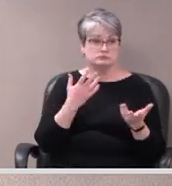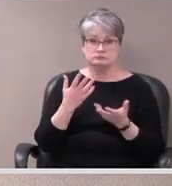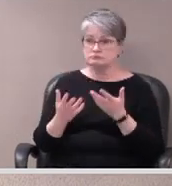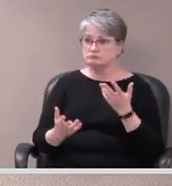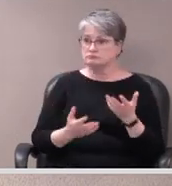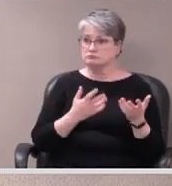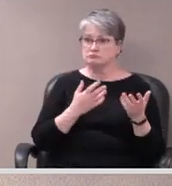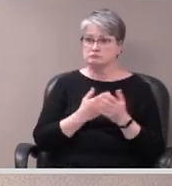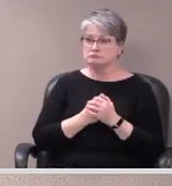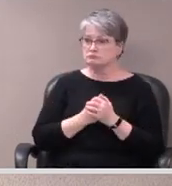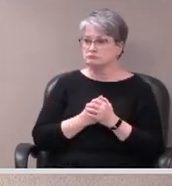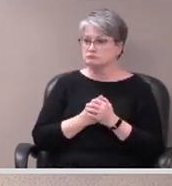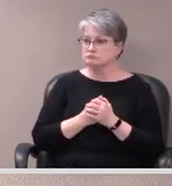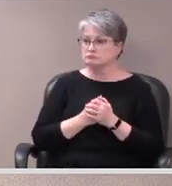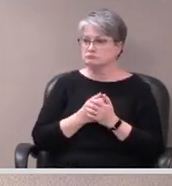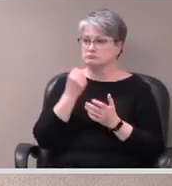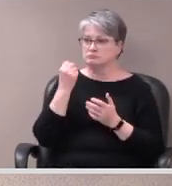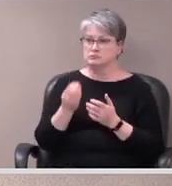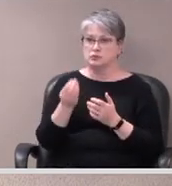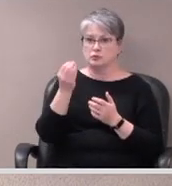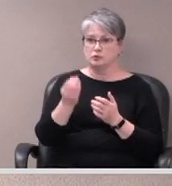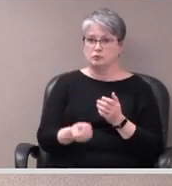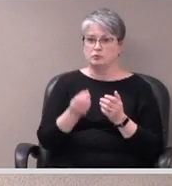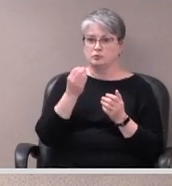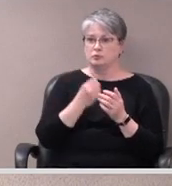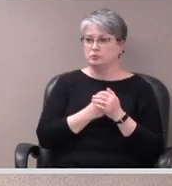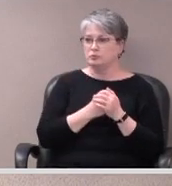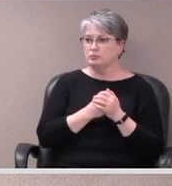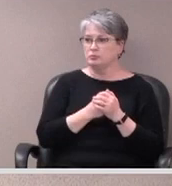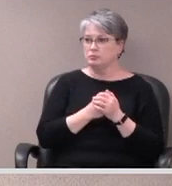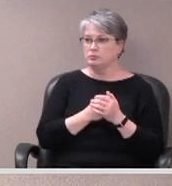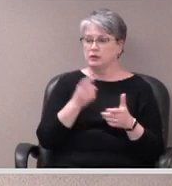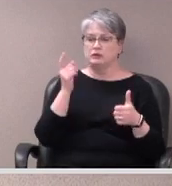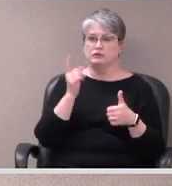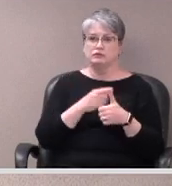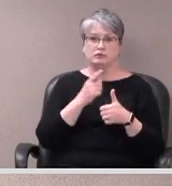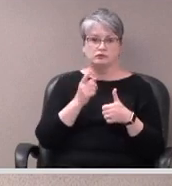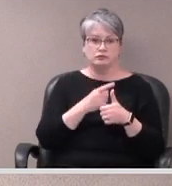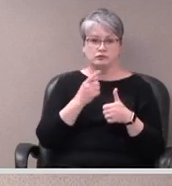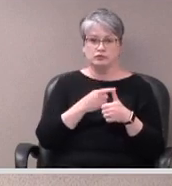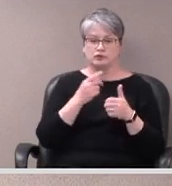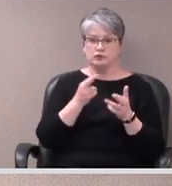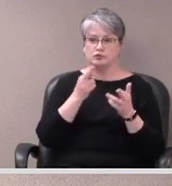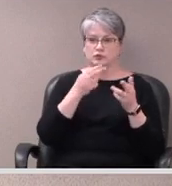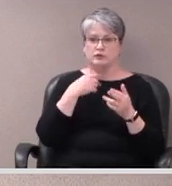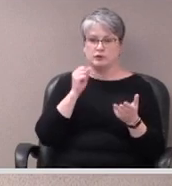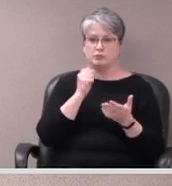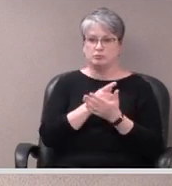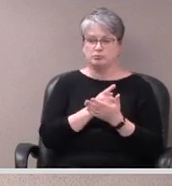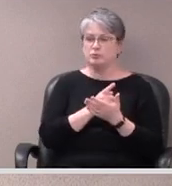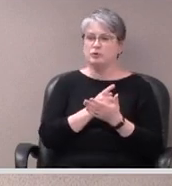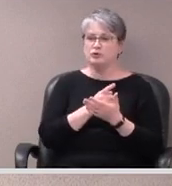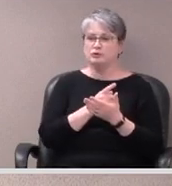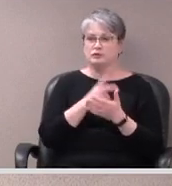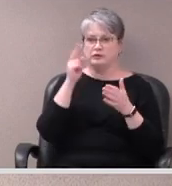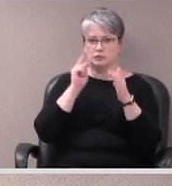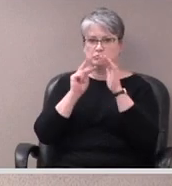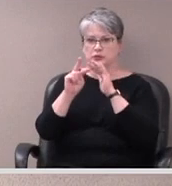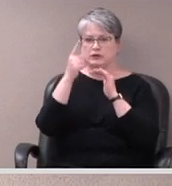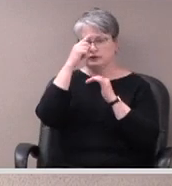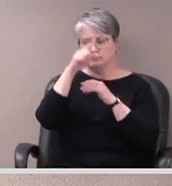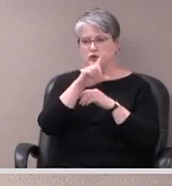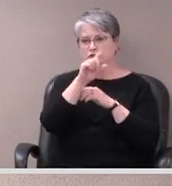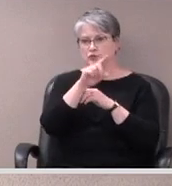Okay. So we will start with the first item, which is the recommendation for approval of student enrollment projections for